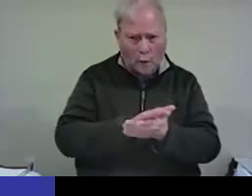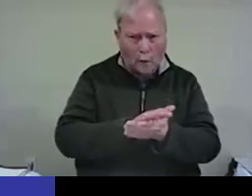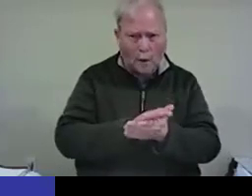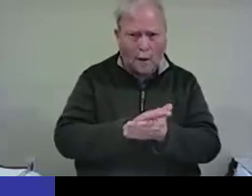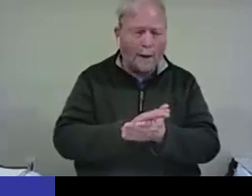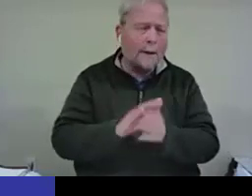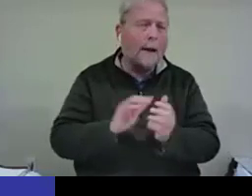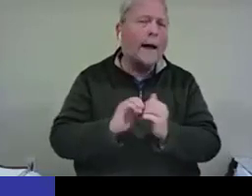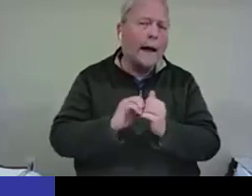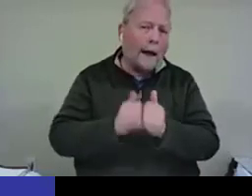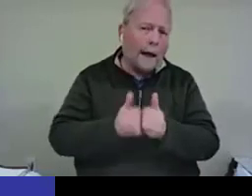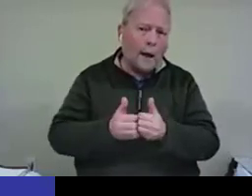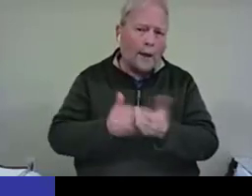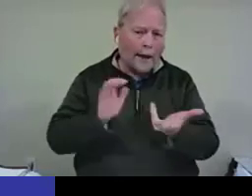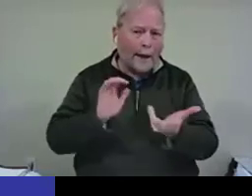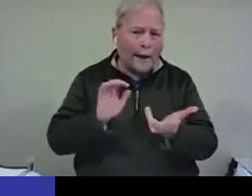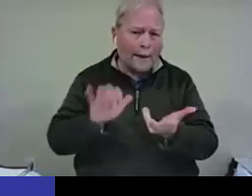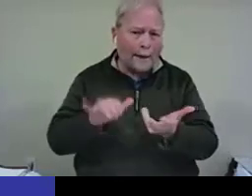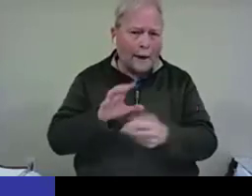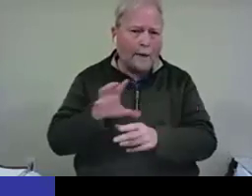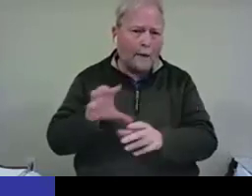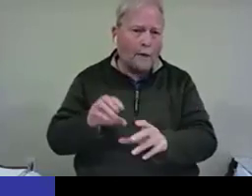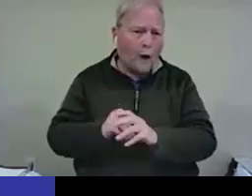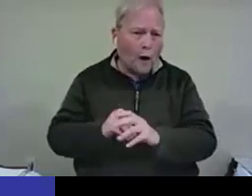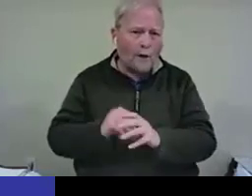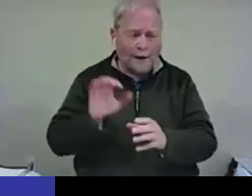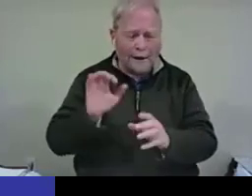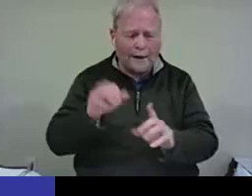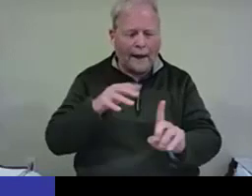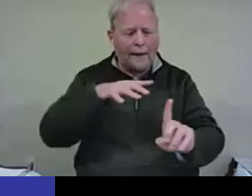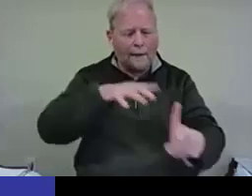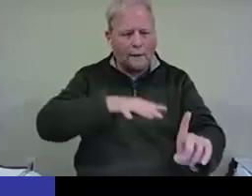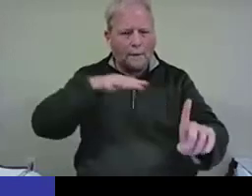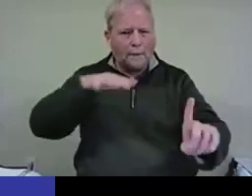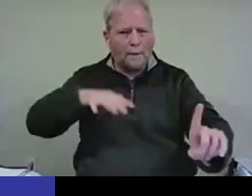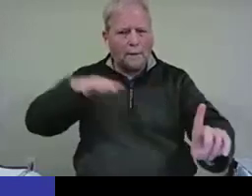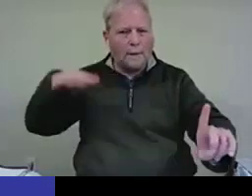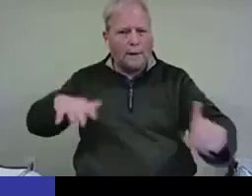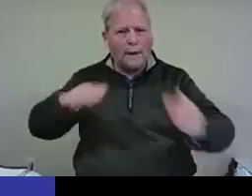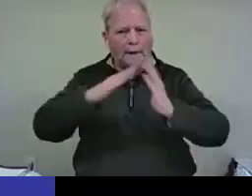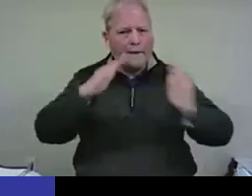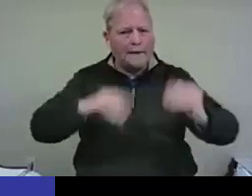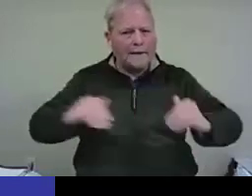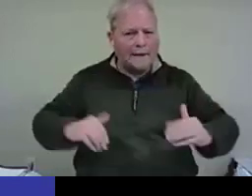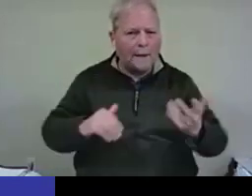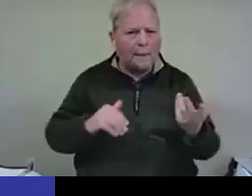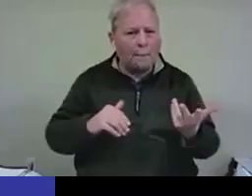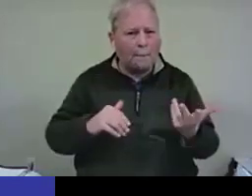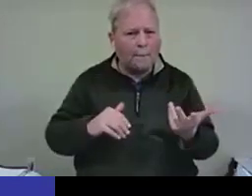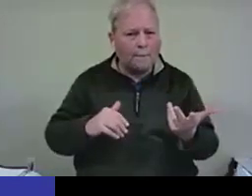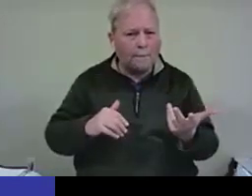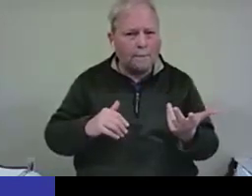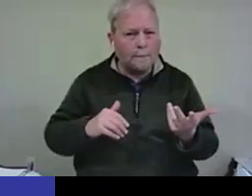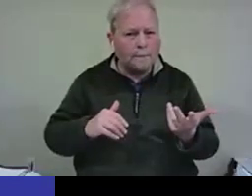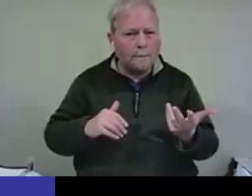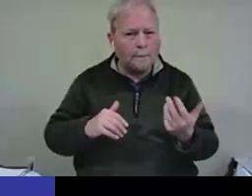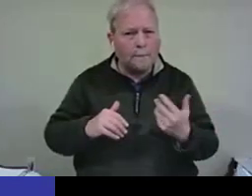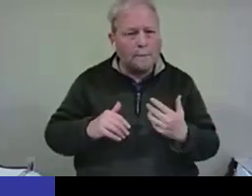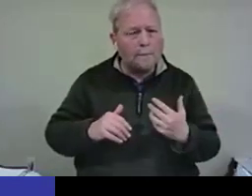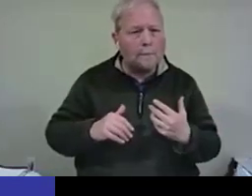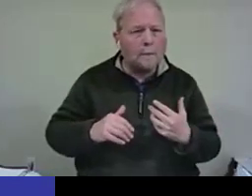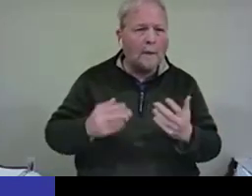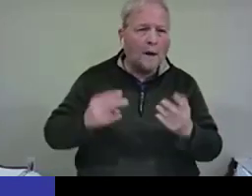the ecological model that you see on the slide here, there you're just taking a close look at the instruction,